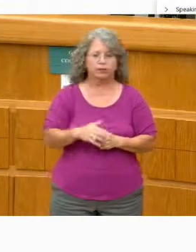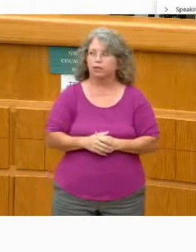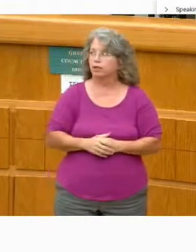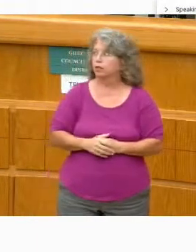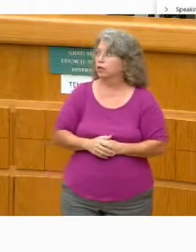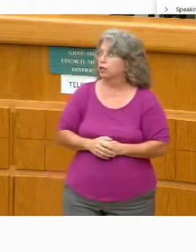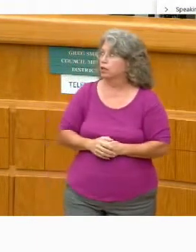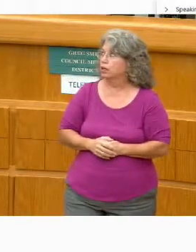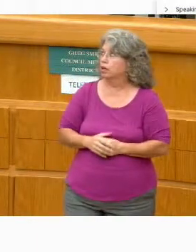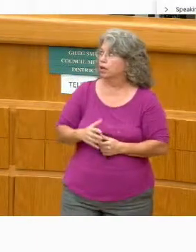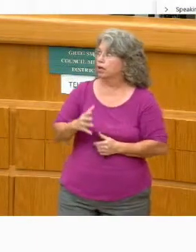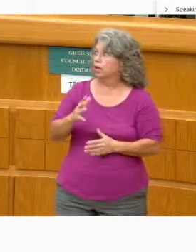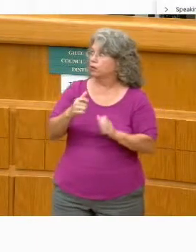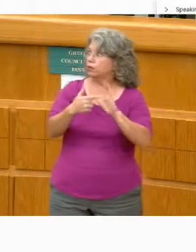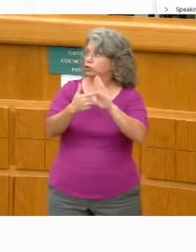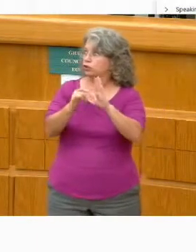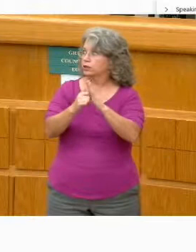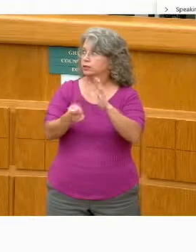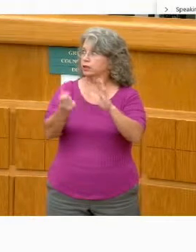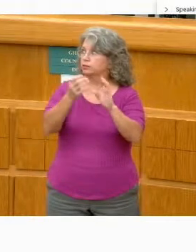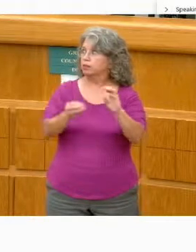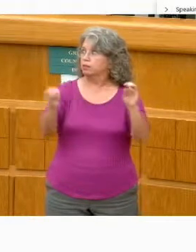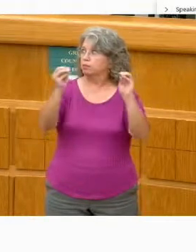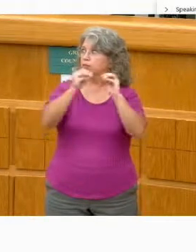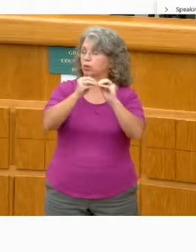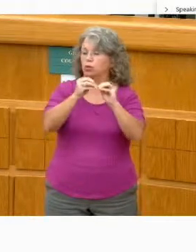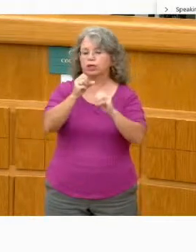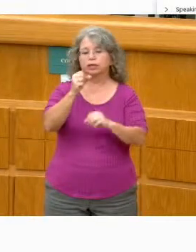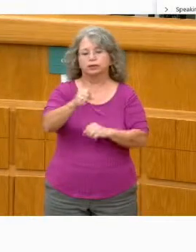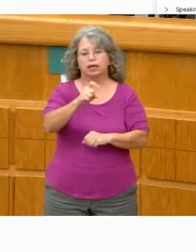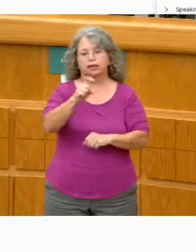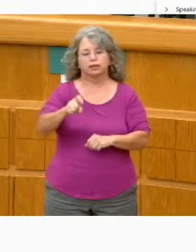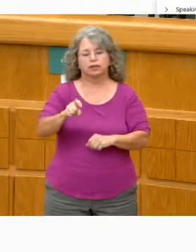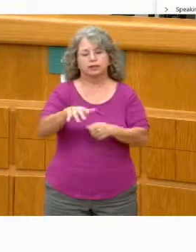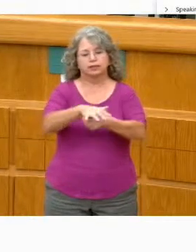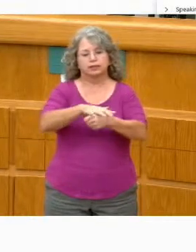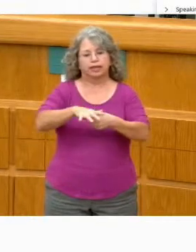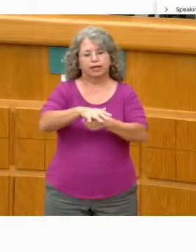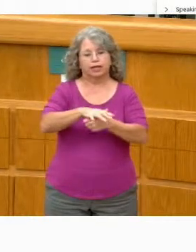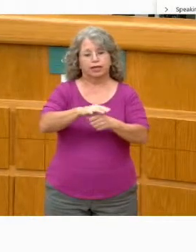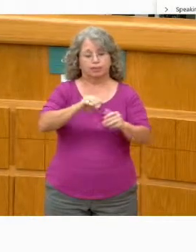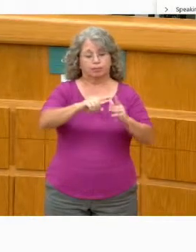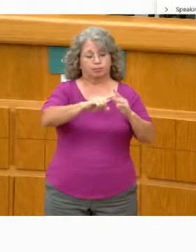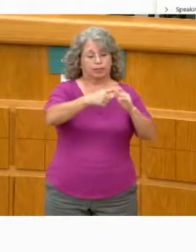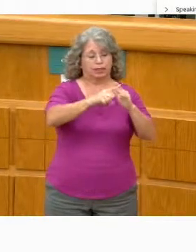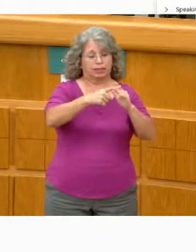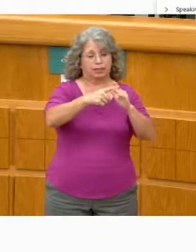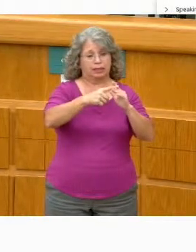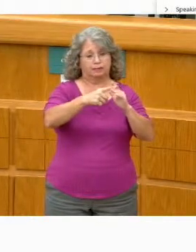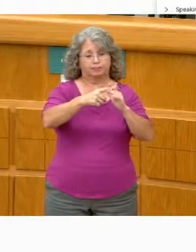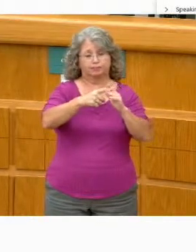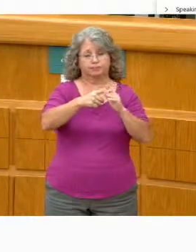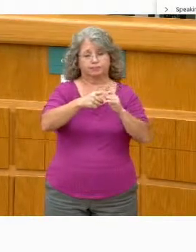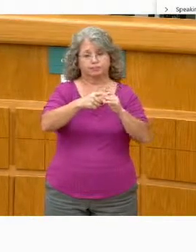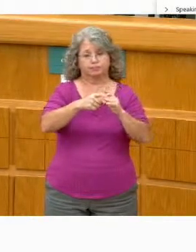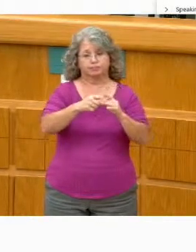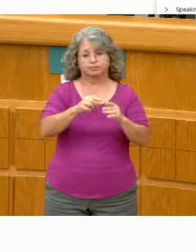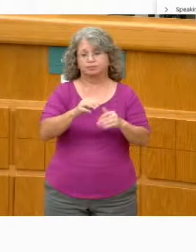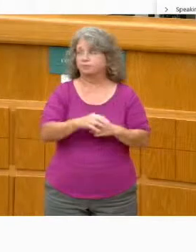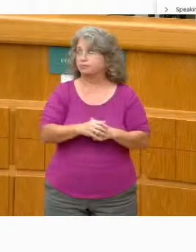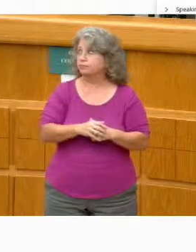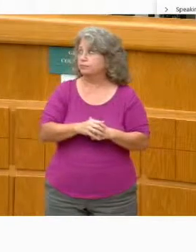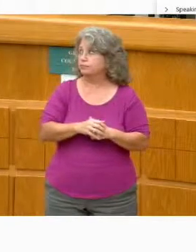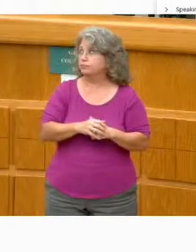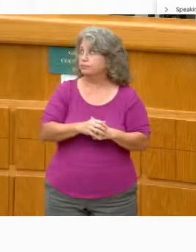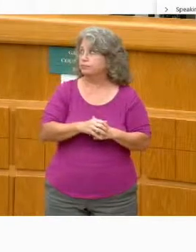to zoom in on this transmission rate a little bit more and show you here in the South Texas area, at the beginning of the pandemic, it was up in